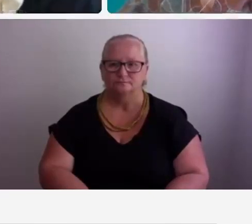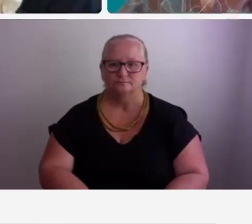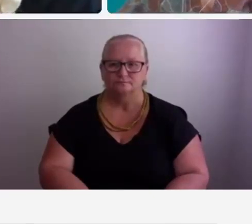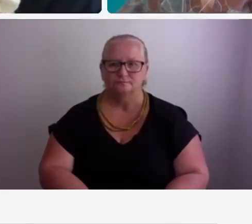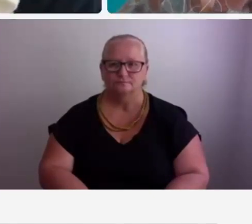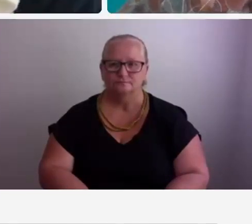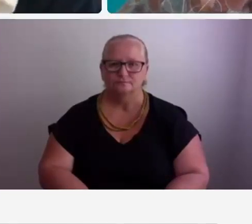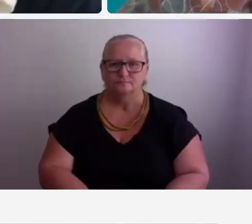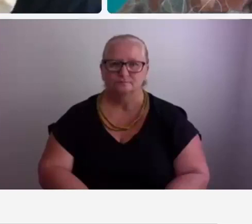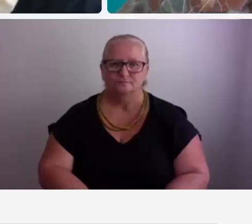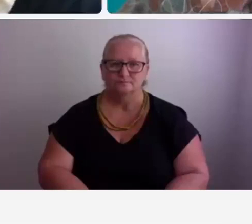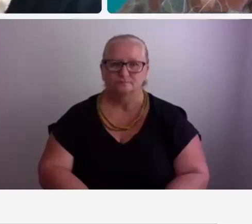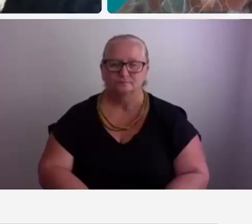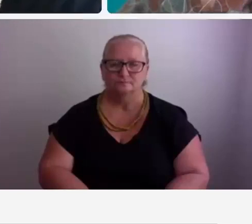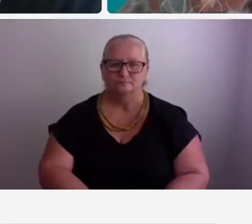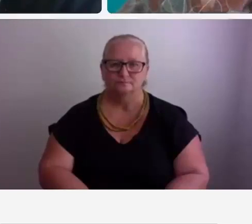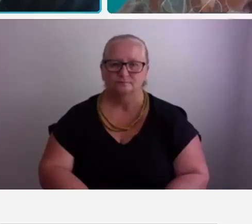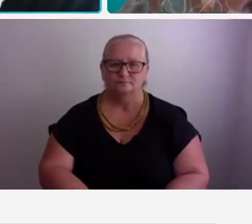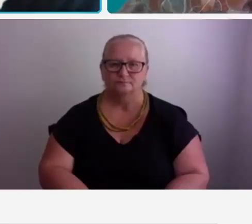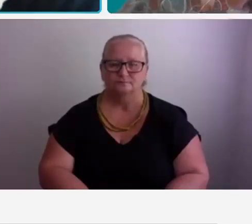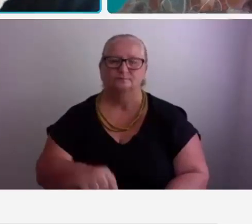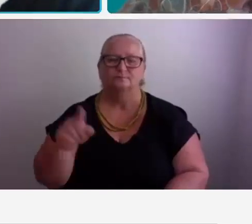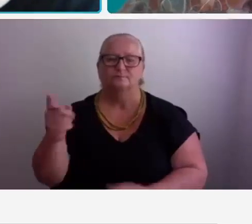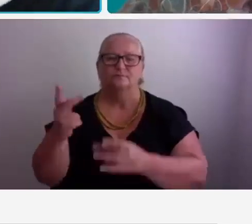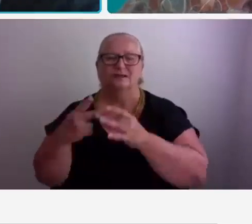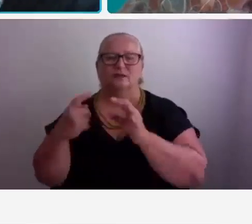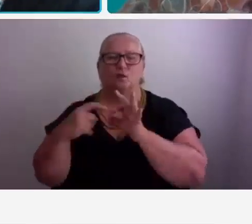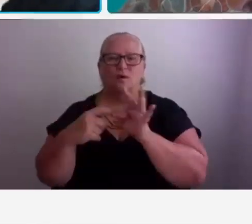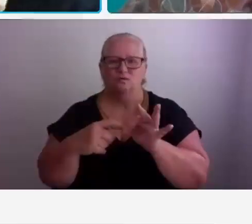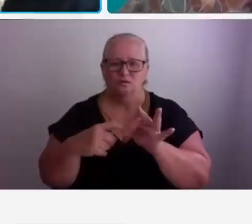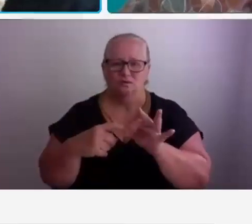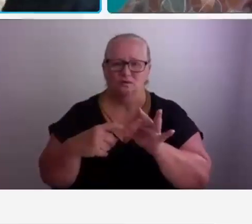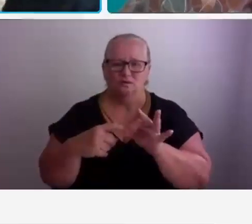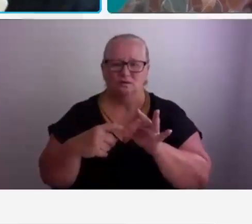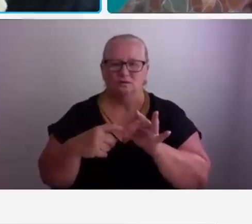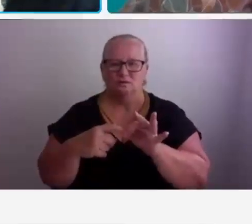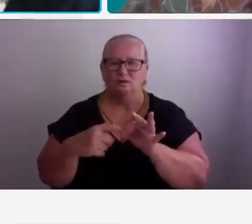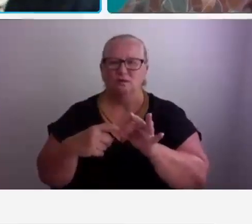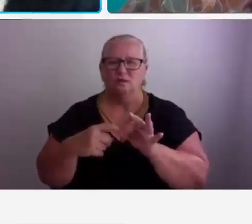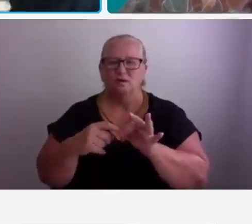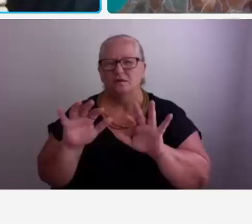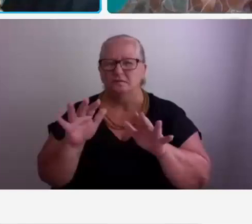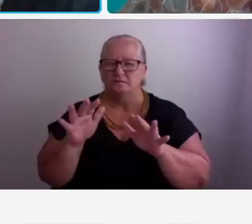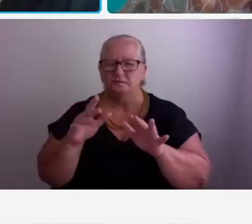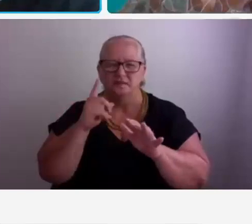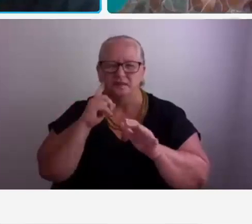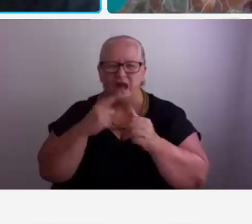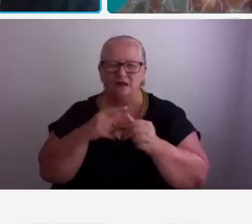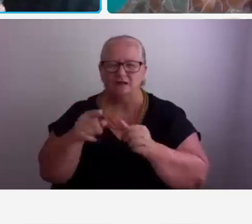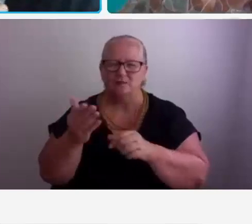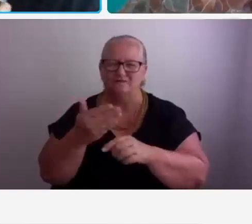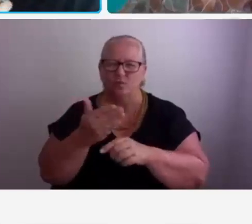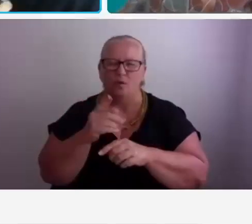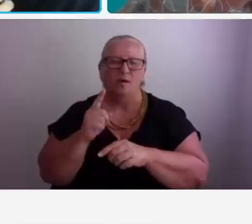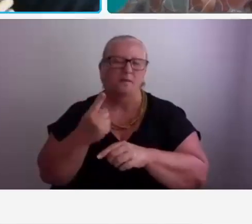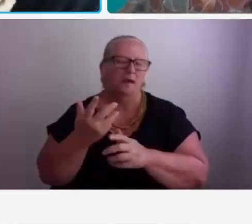So Chris Austin asked, and I think we've dealt with this in past, but it is an important question. We might, at the